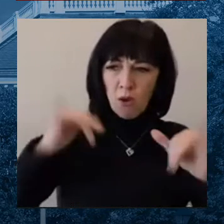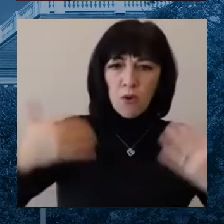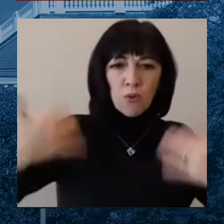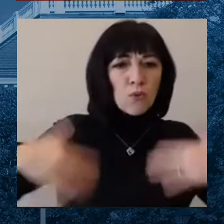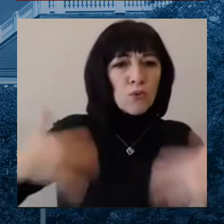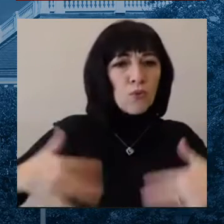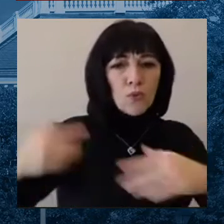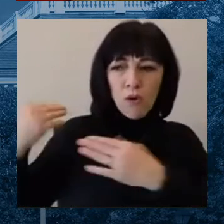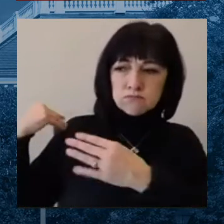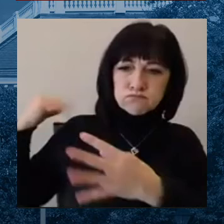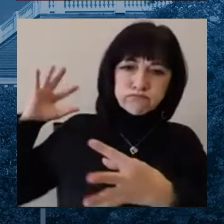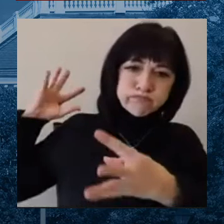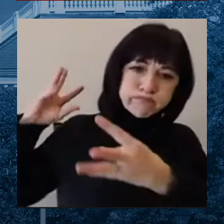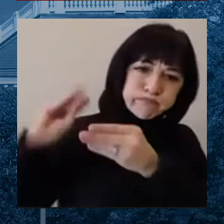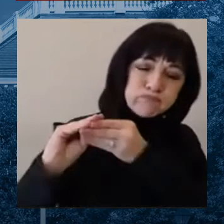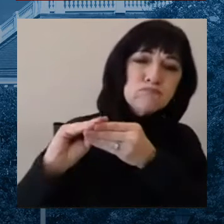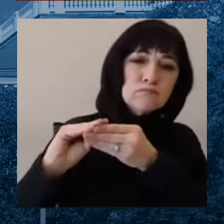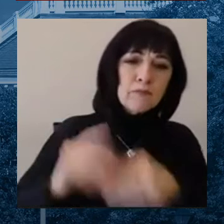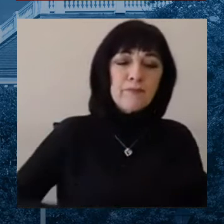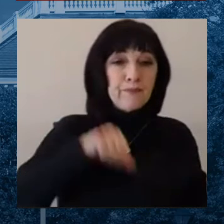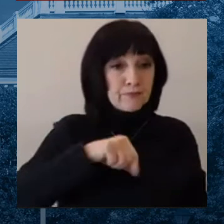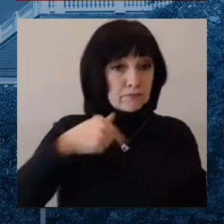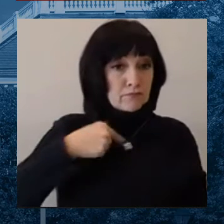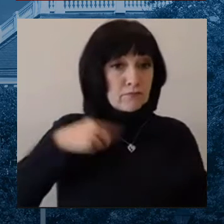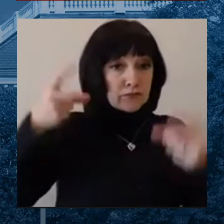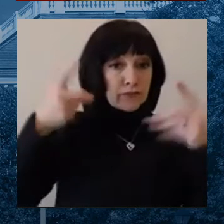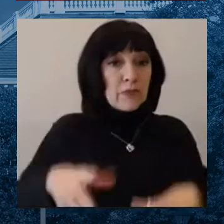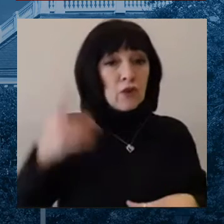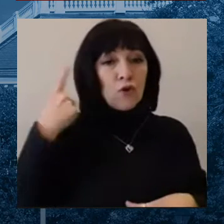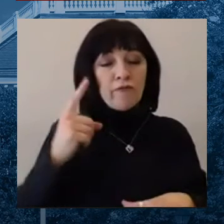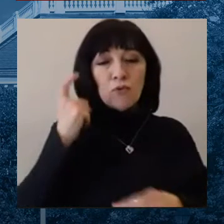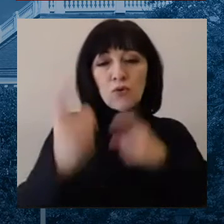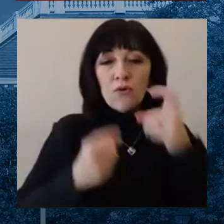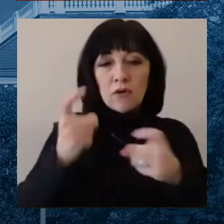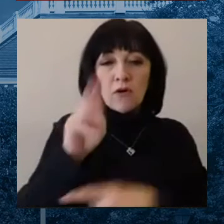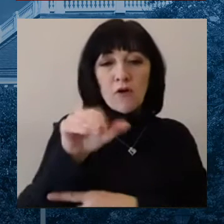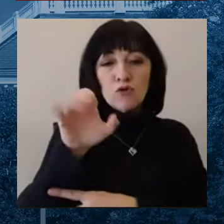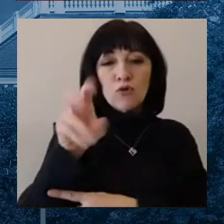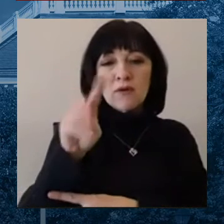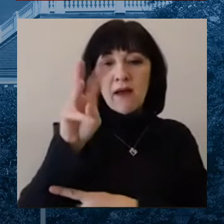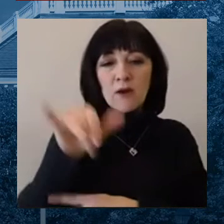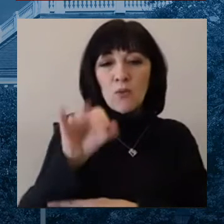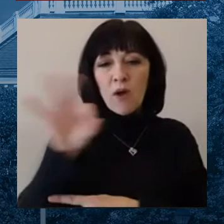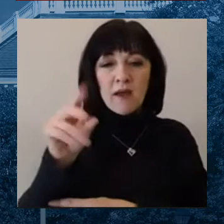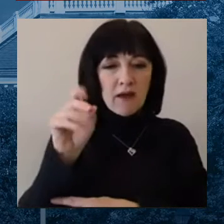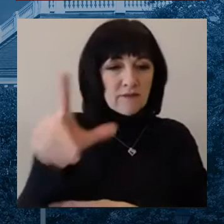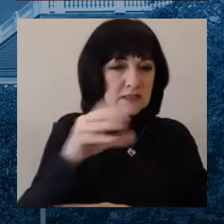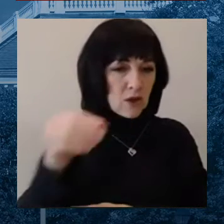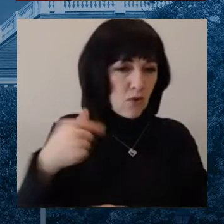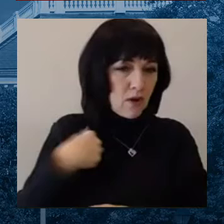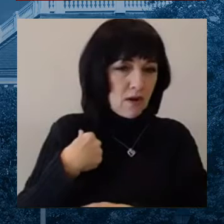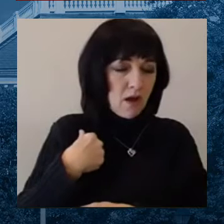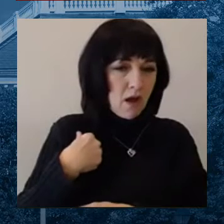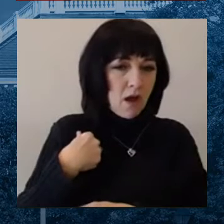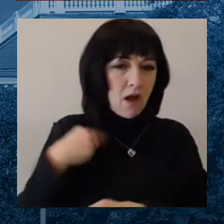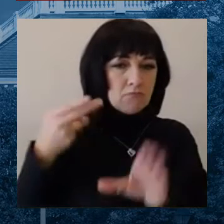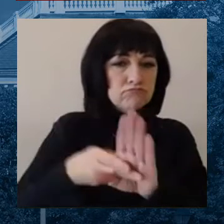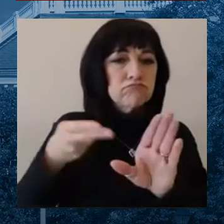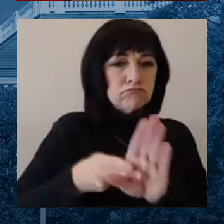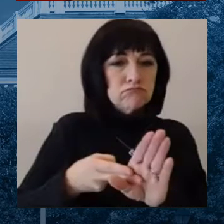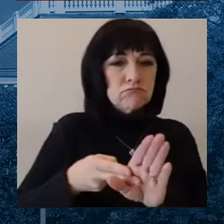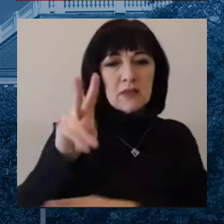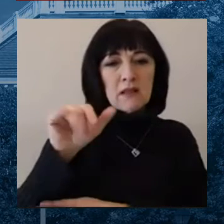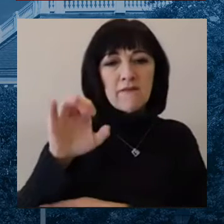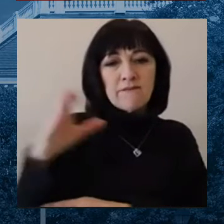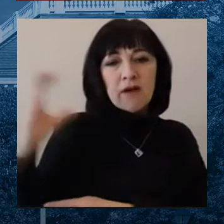of what I do. I'm the Director for Philanthropy and Engagement for the United Way of Delaware, as well as serving as the Vice Chair for the Delaware Coalition